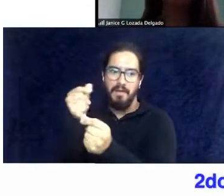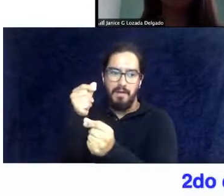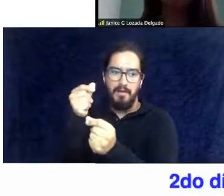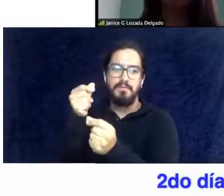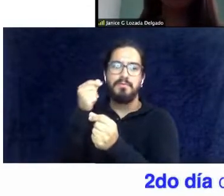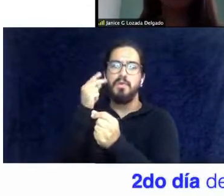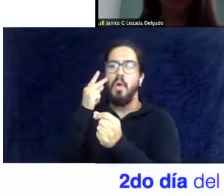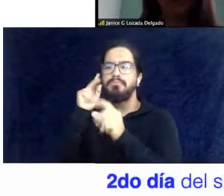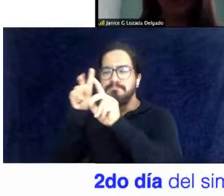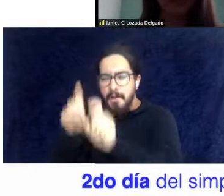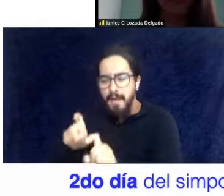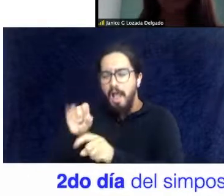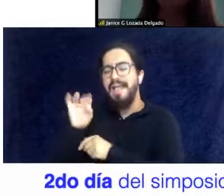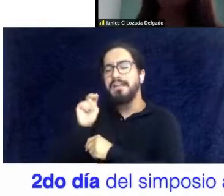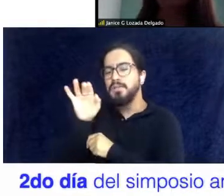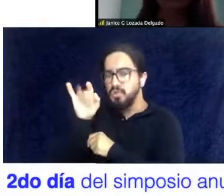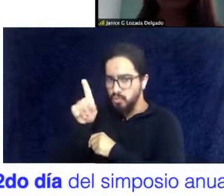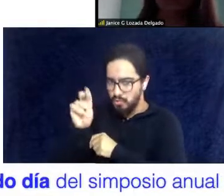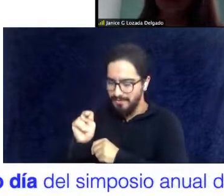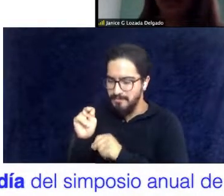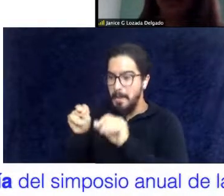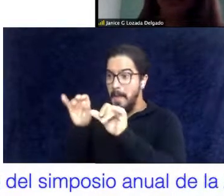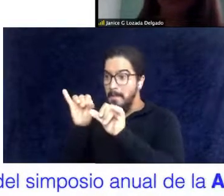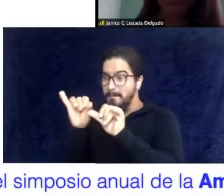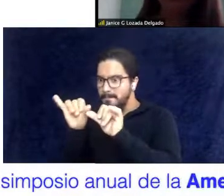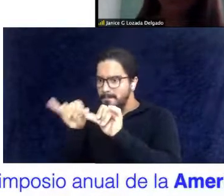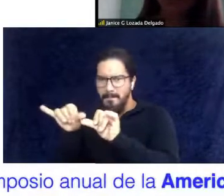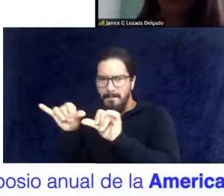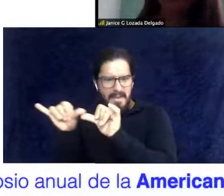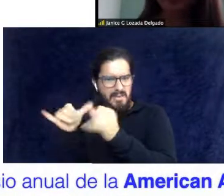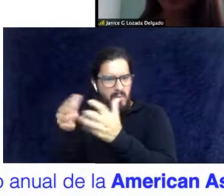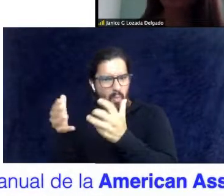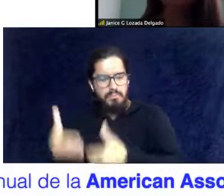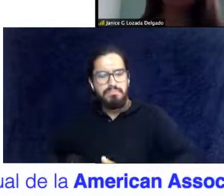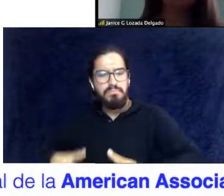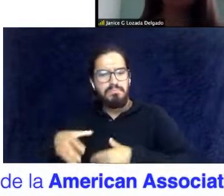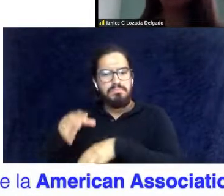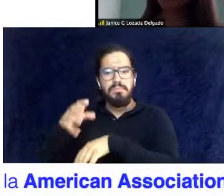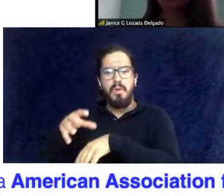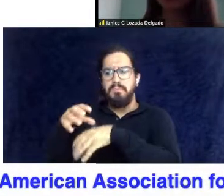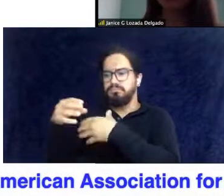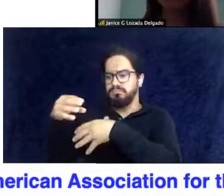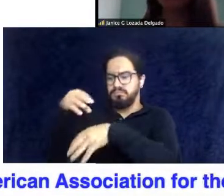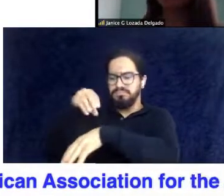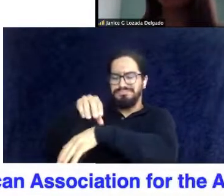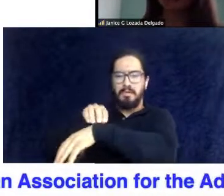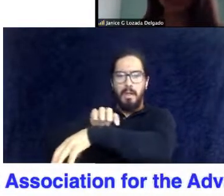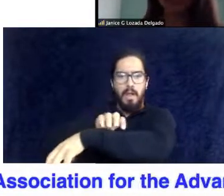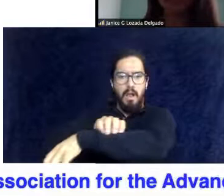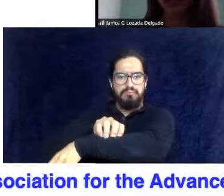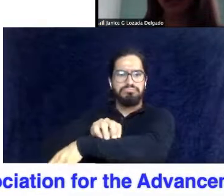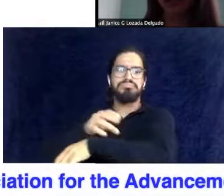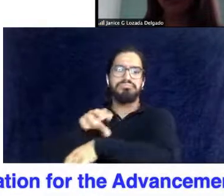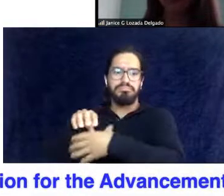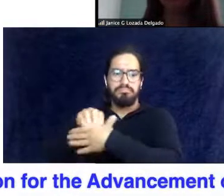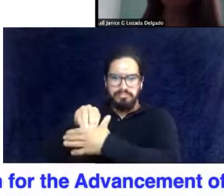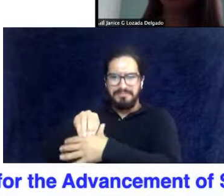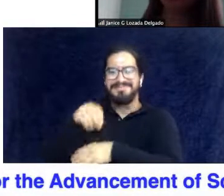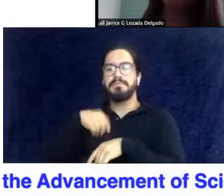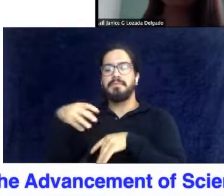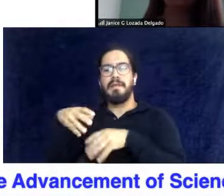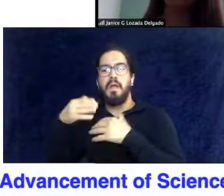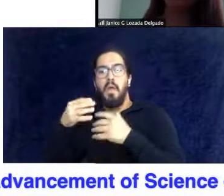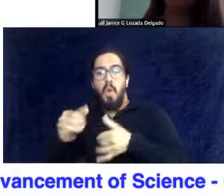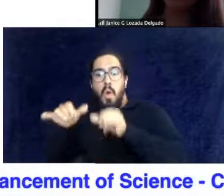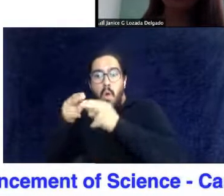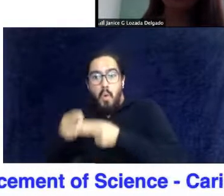also measured body weight, body mass index, and blood pressure, which did not show any significant difference within the